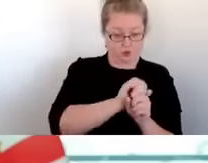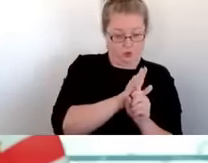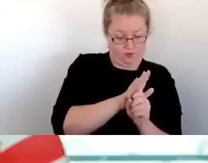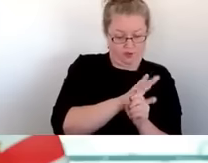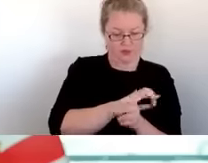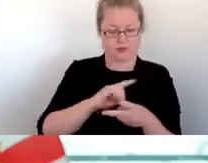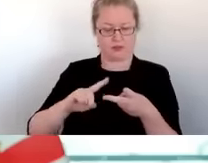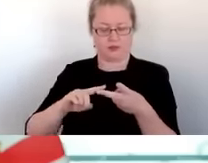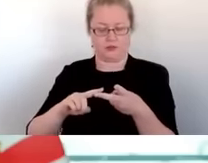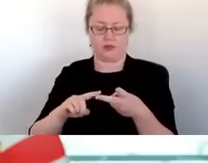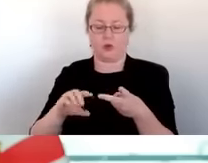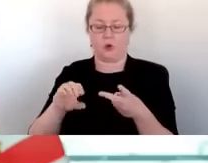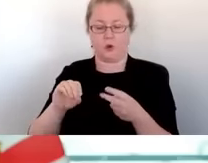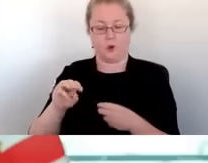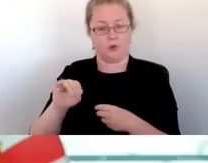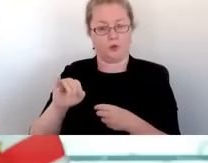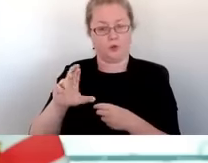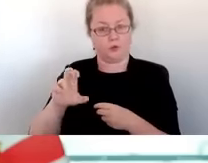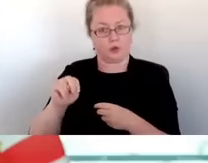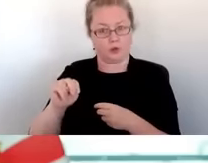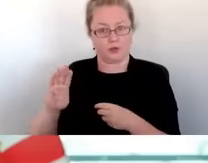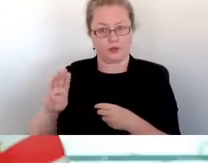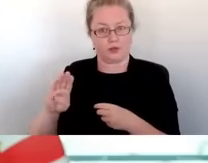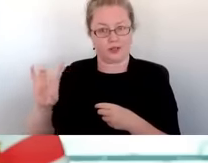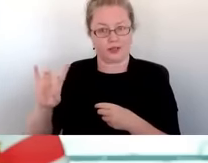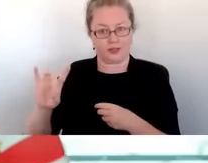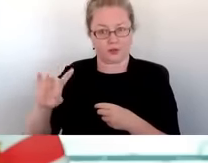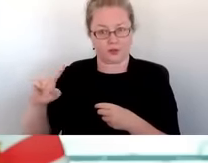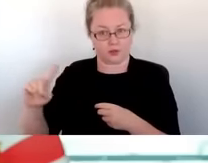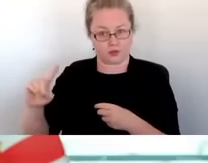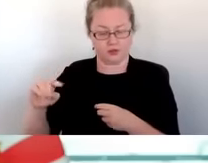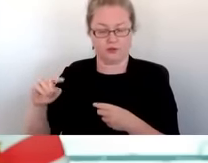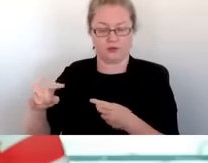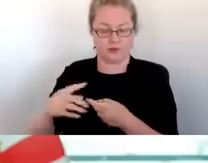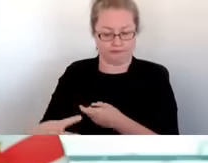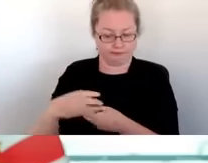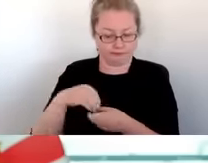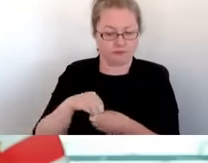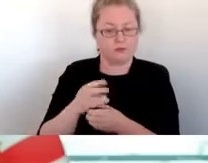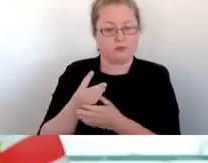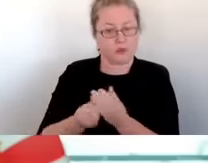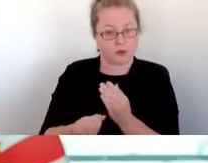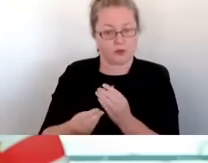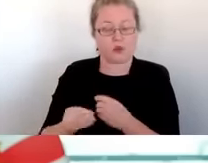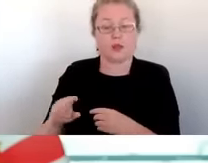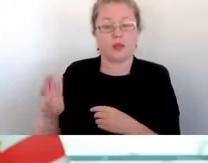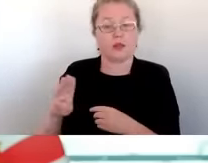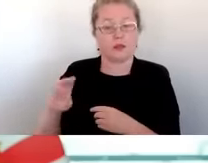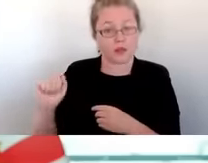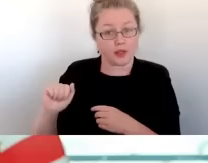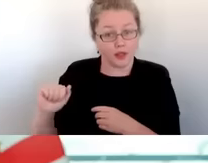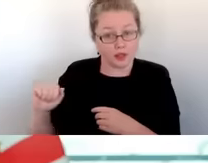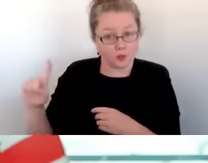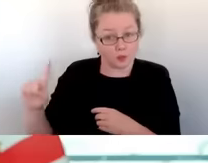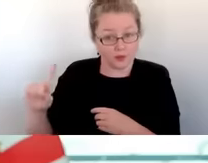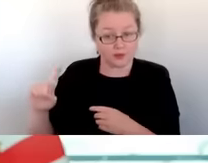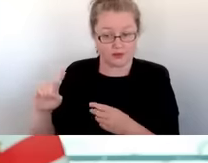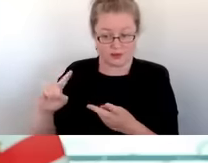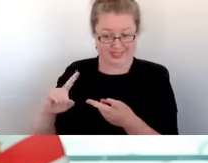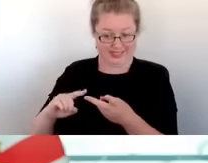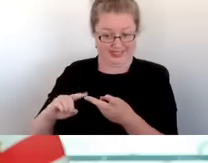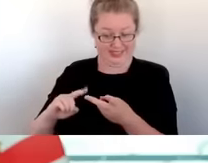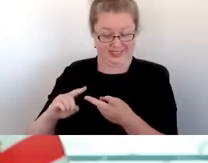it is based on the Omicron BA.1. But clinical studies have shown that that BA.1 component